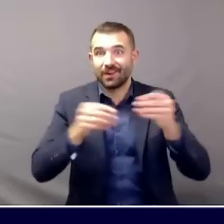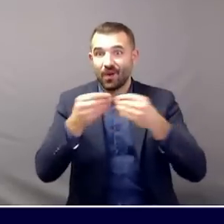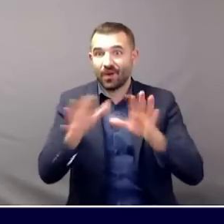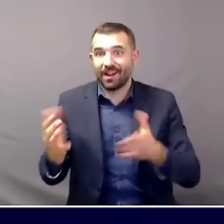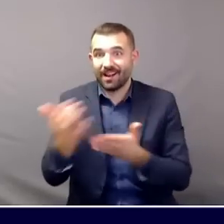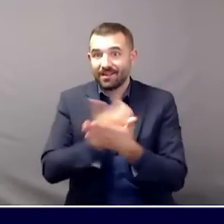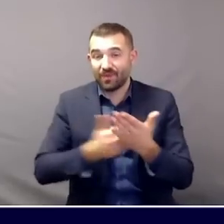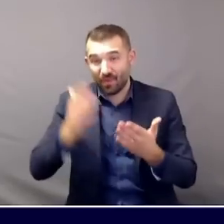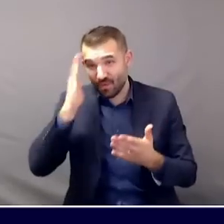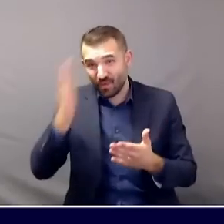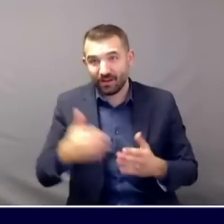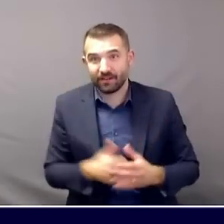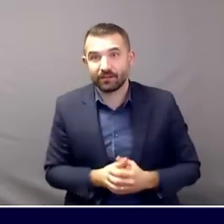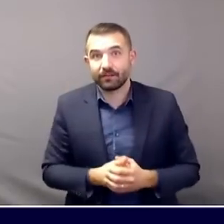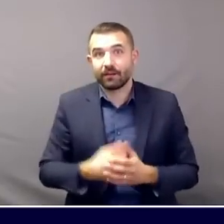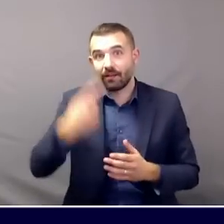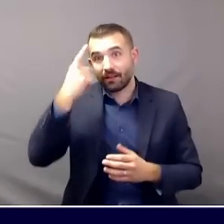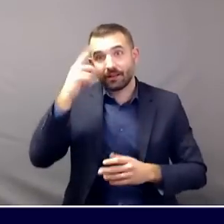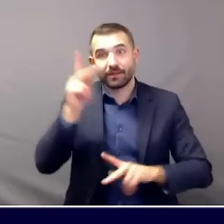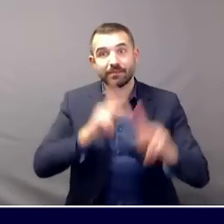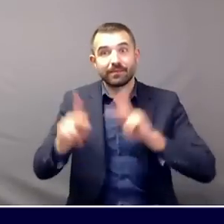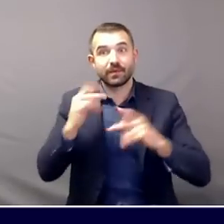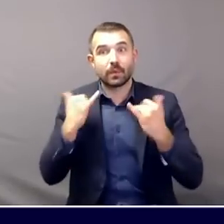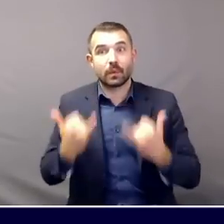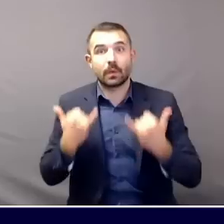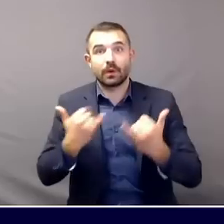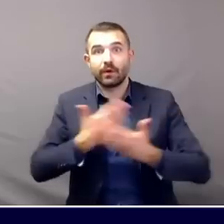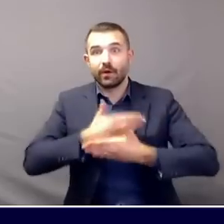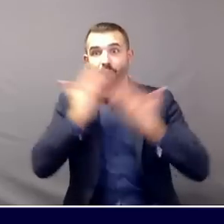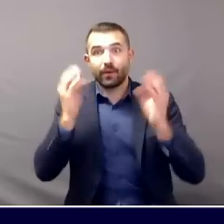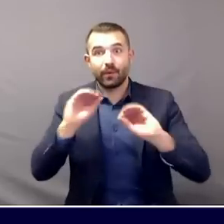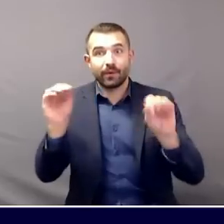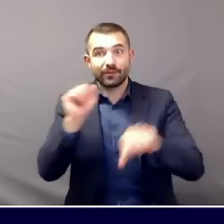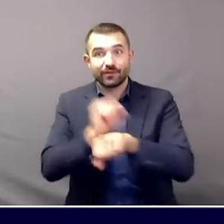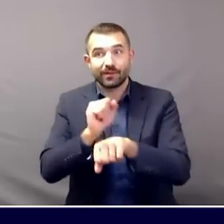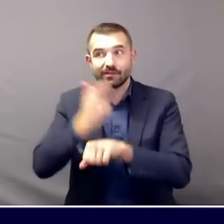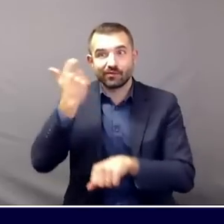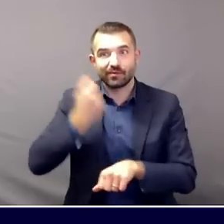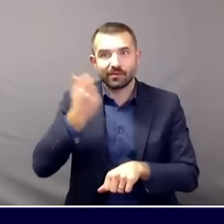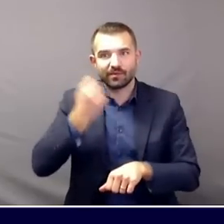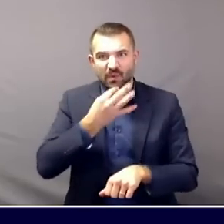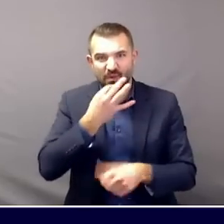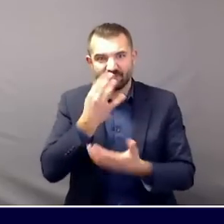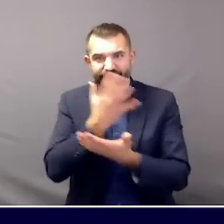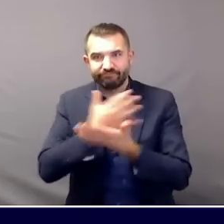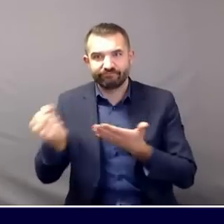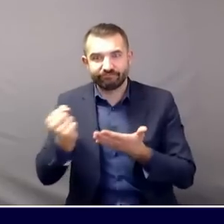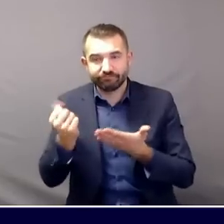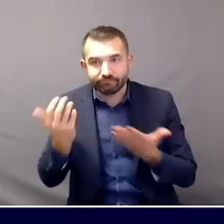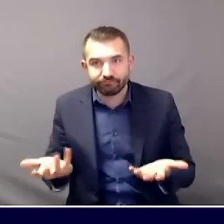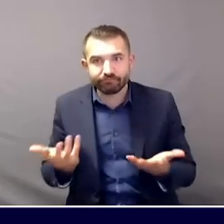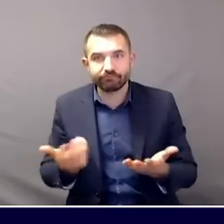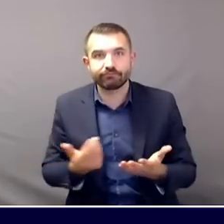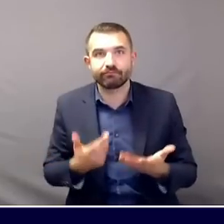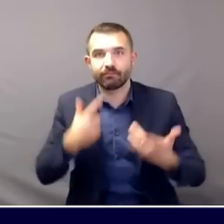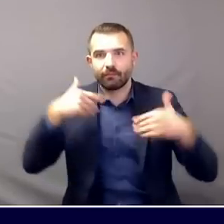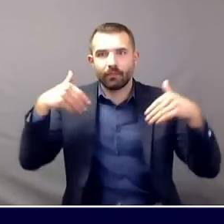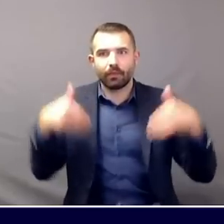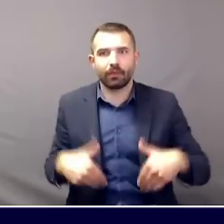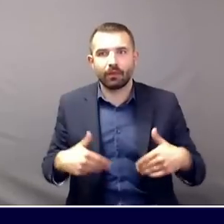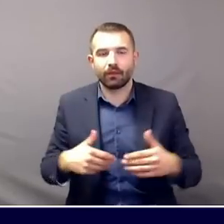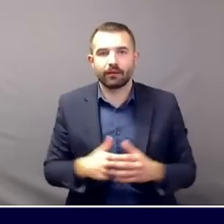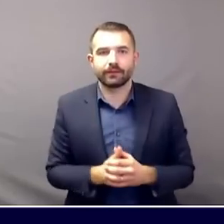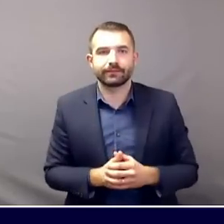whose unemployment benefits are about to run out. It's very disturbing. We know that from the